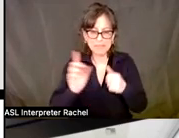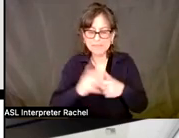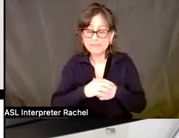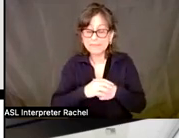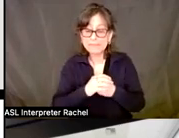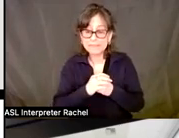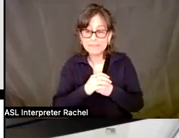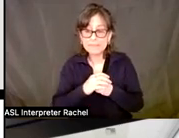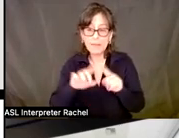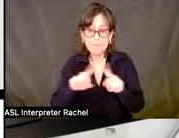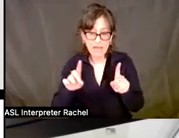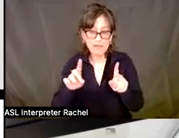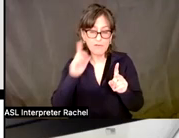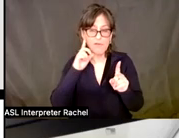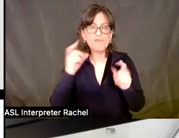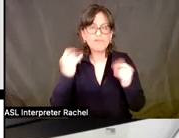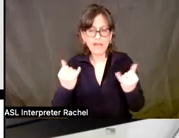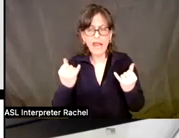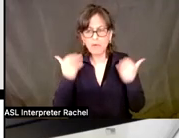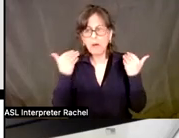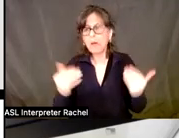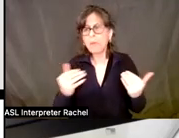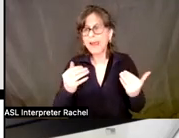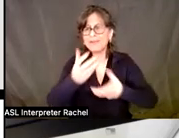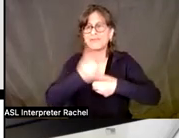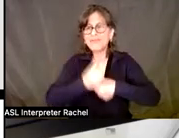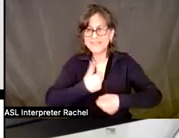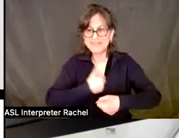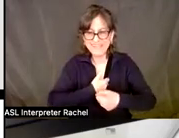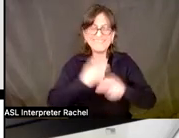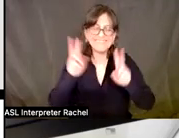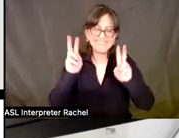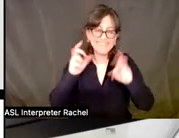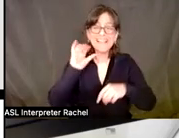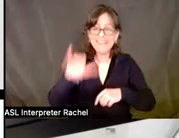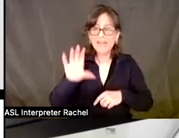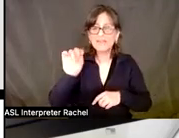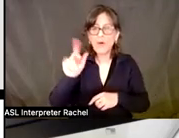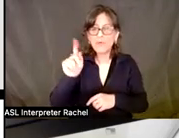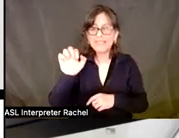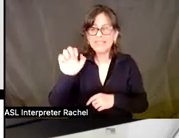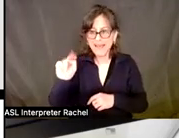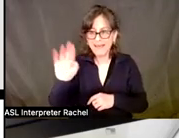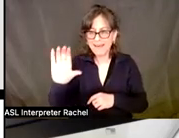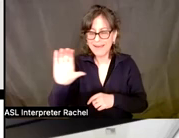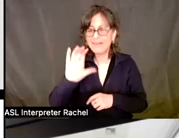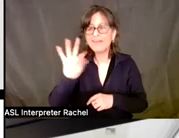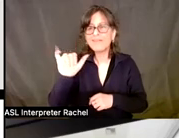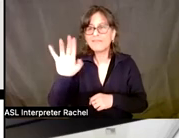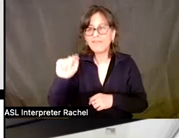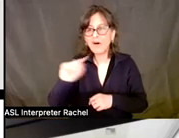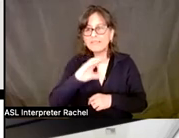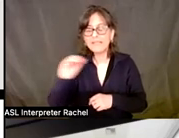I think at this point have to take my word for it that it's the oceanic fault and the San Simeon fault that formed